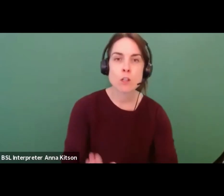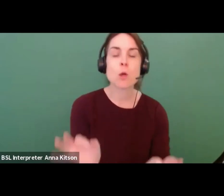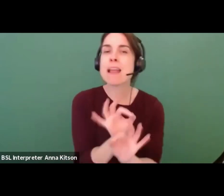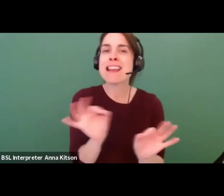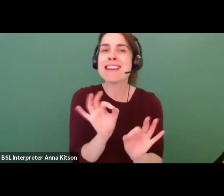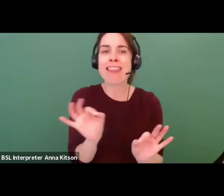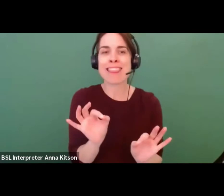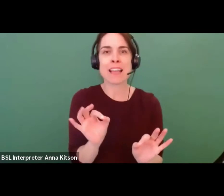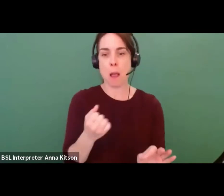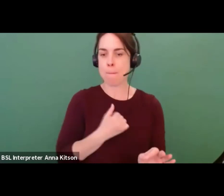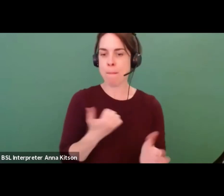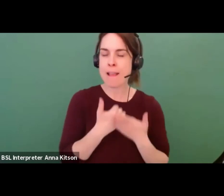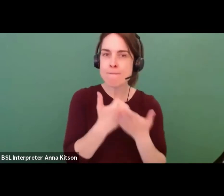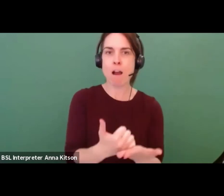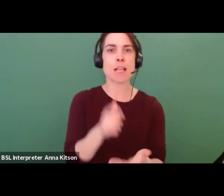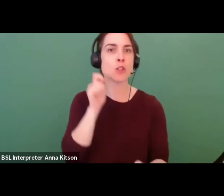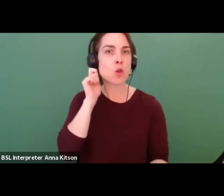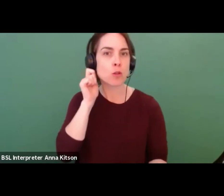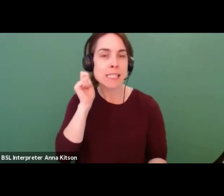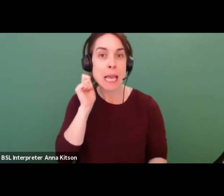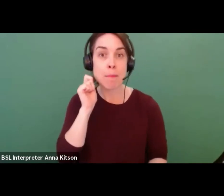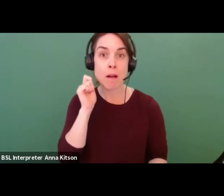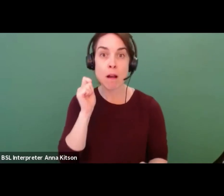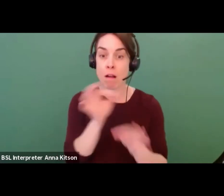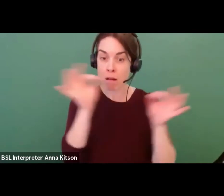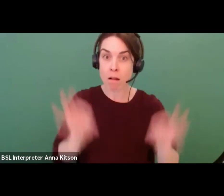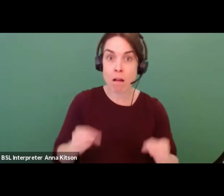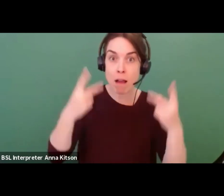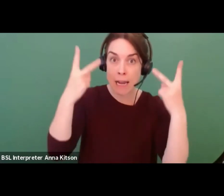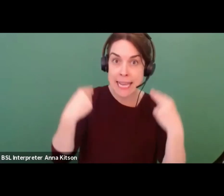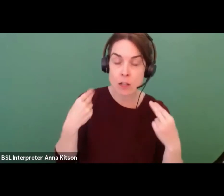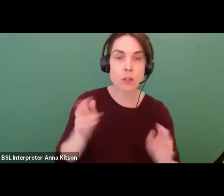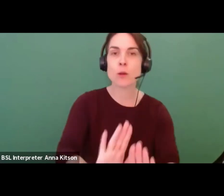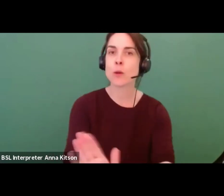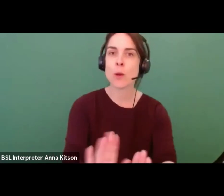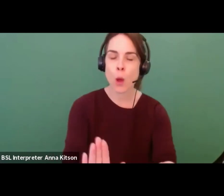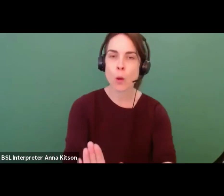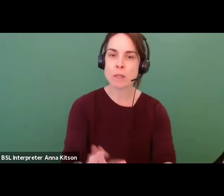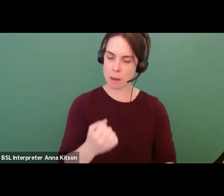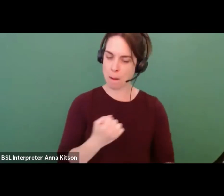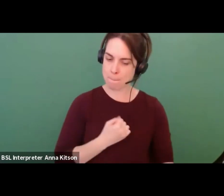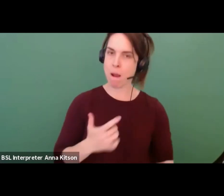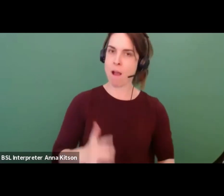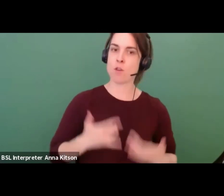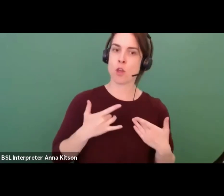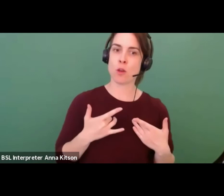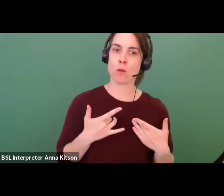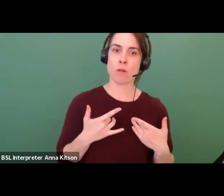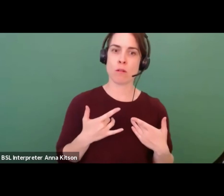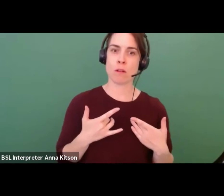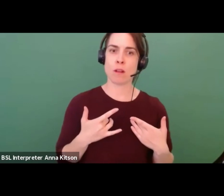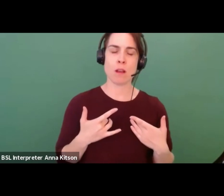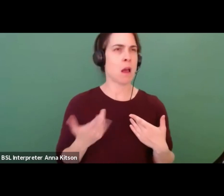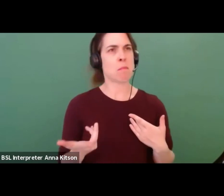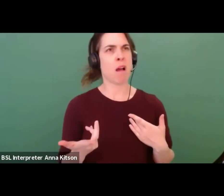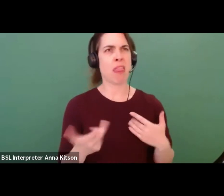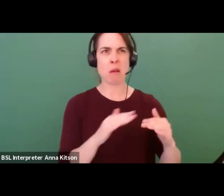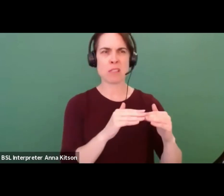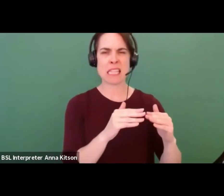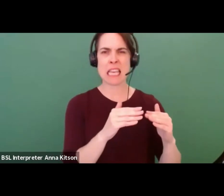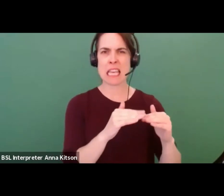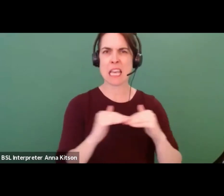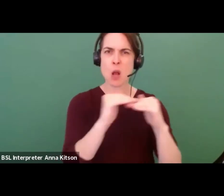However, I've honestly lost count of the number of Equality Act and before that Disability Discrimination